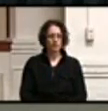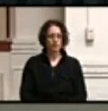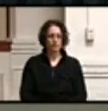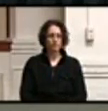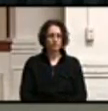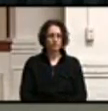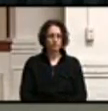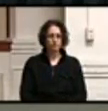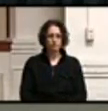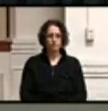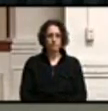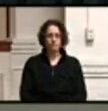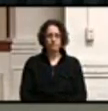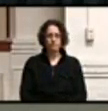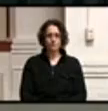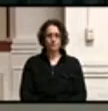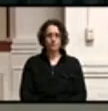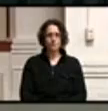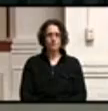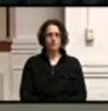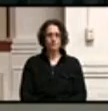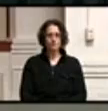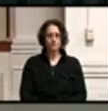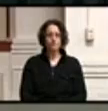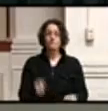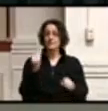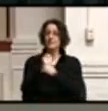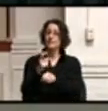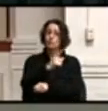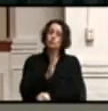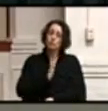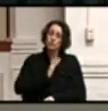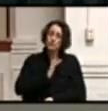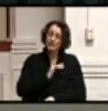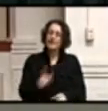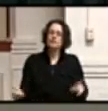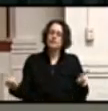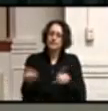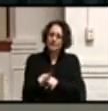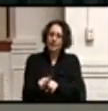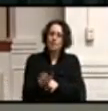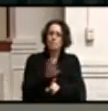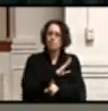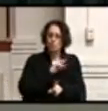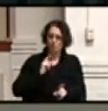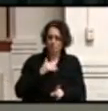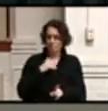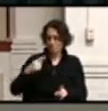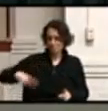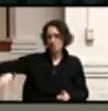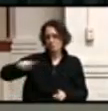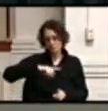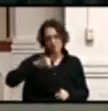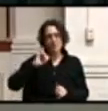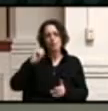us, this board is going to be sitting here next year. And I think